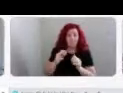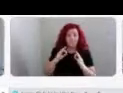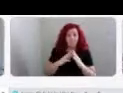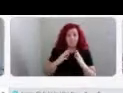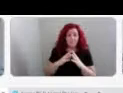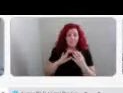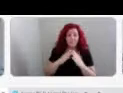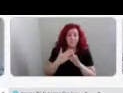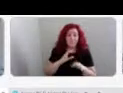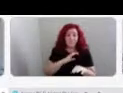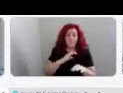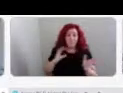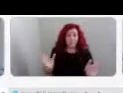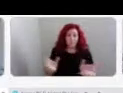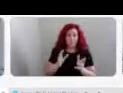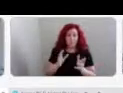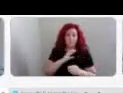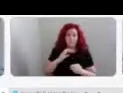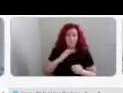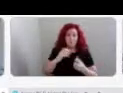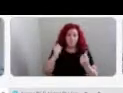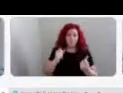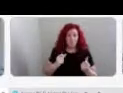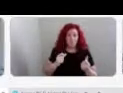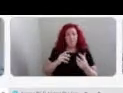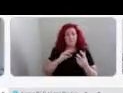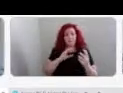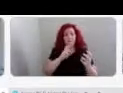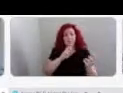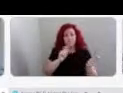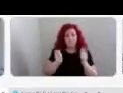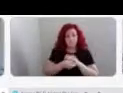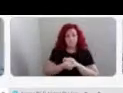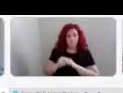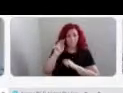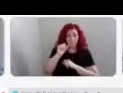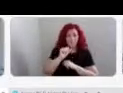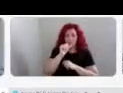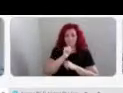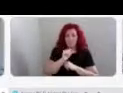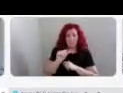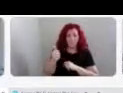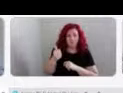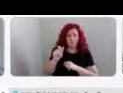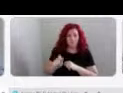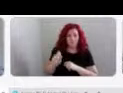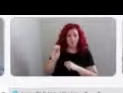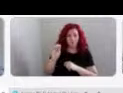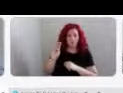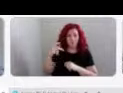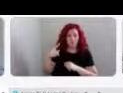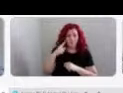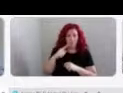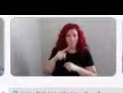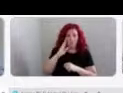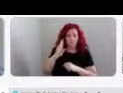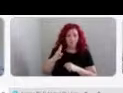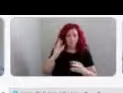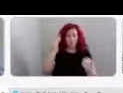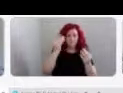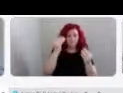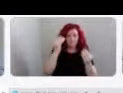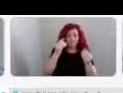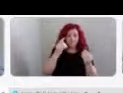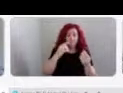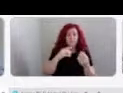council urges the commission to strongly consider revising the northern arizona portion of the version 10.0 map in your future deliberations thank